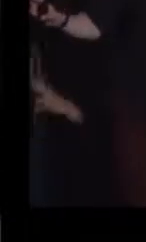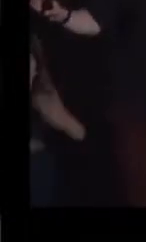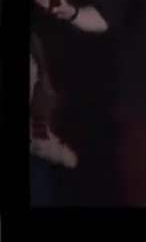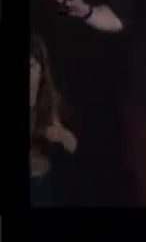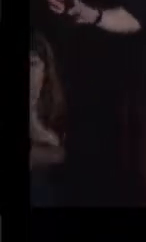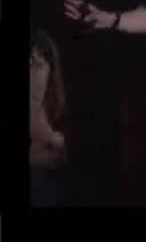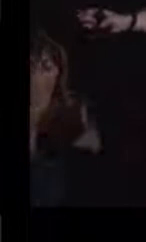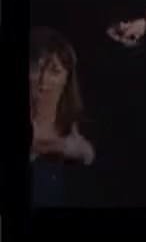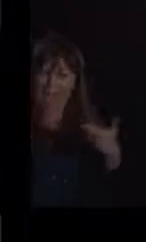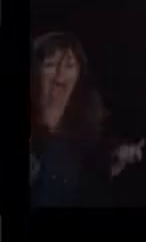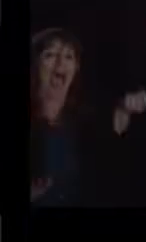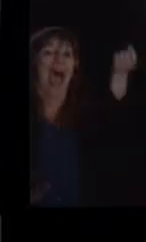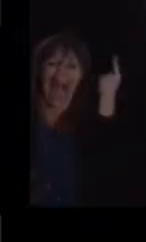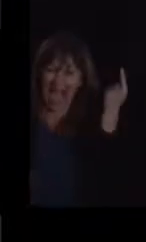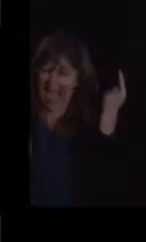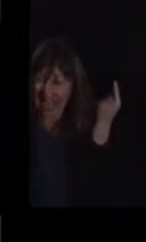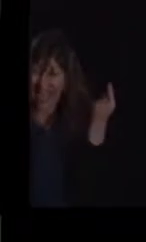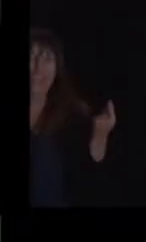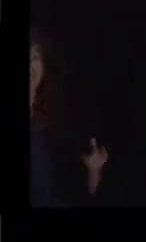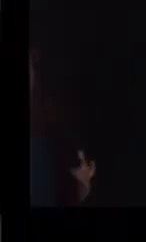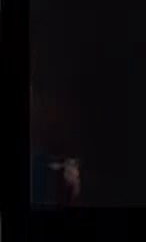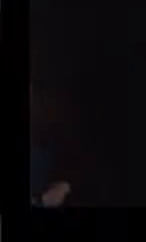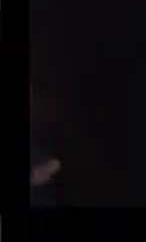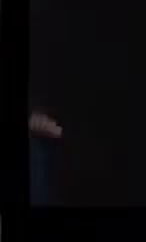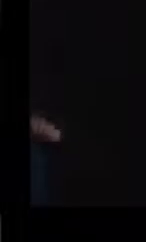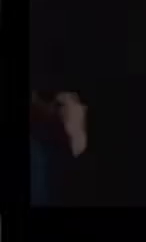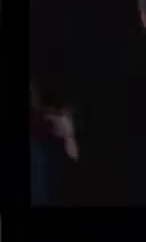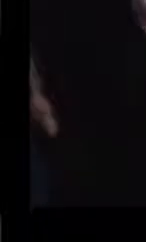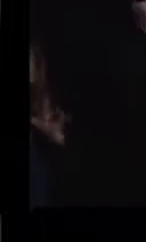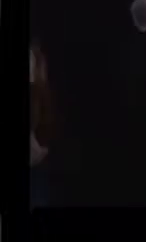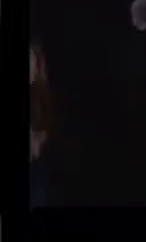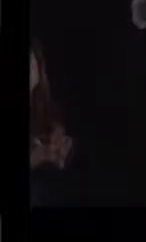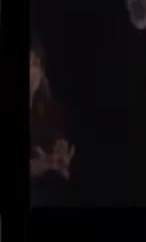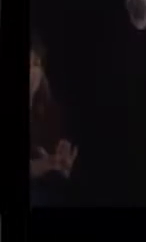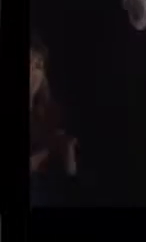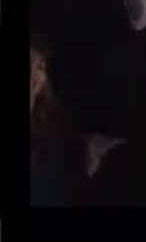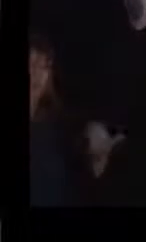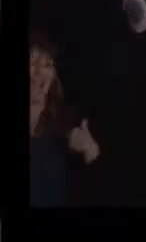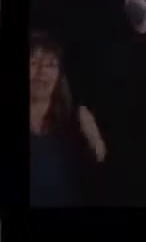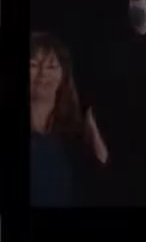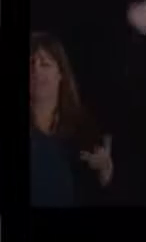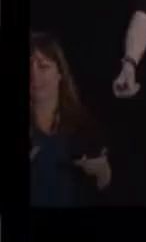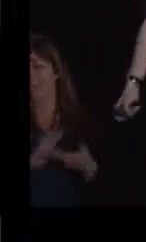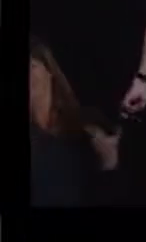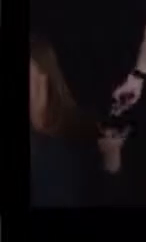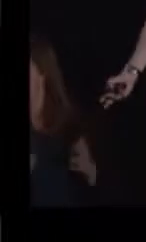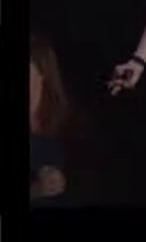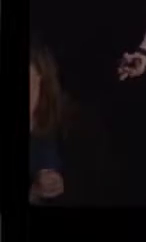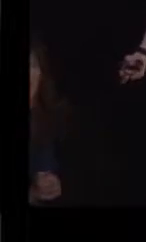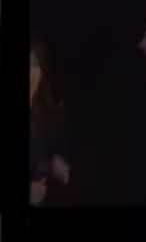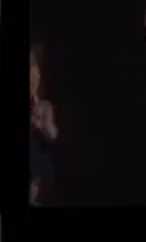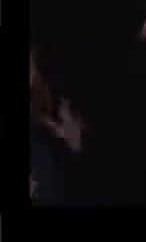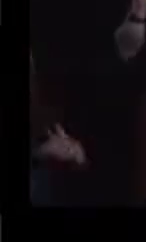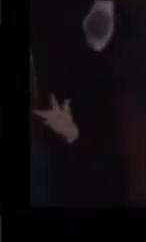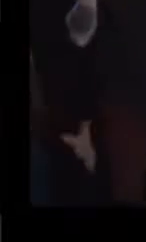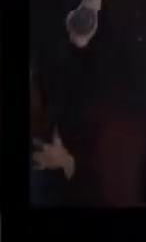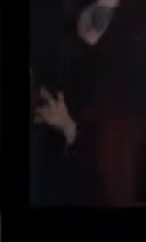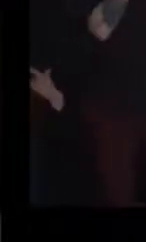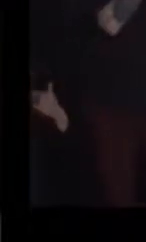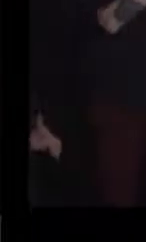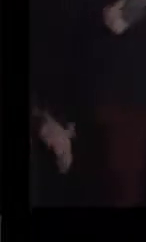film, gets it. Totally gets it. So it's really, really nice. It's really nice to have that. Yeah, it's just flipping